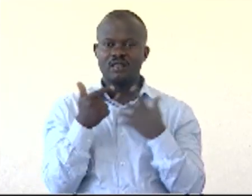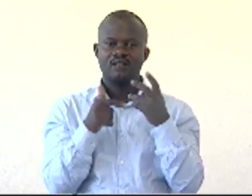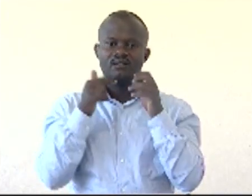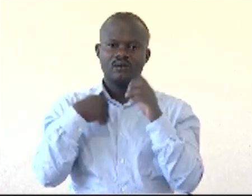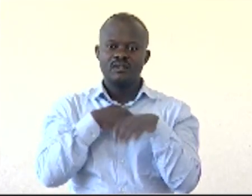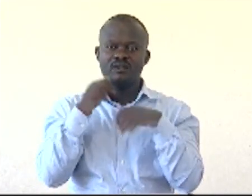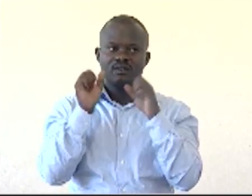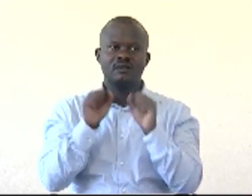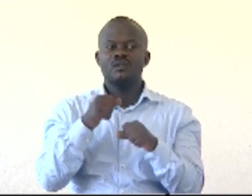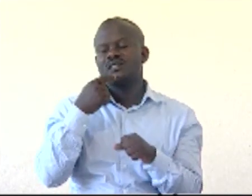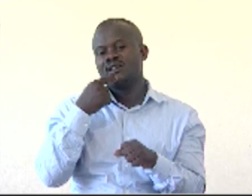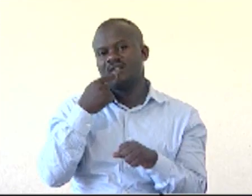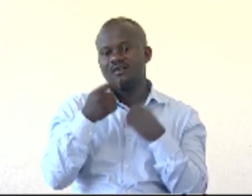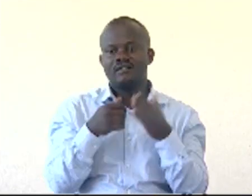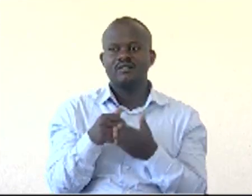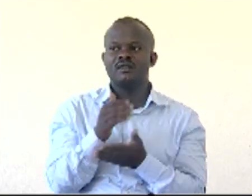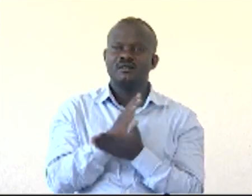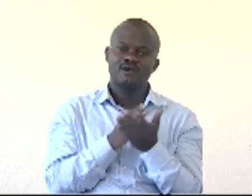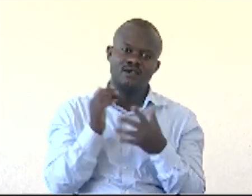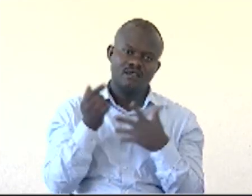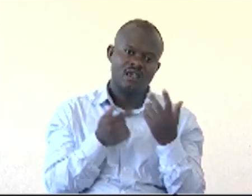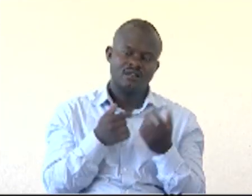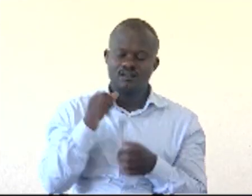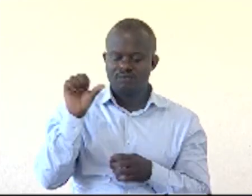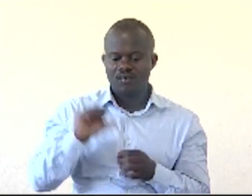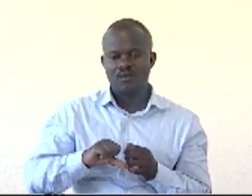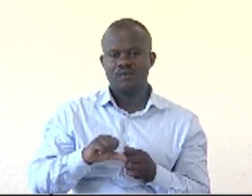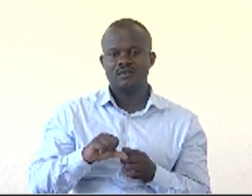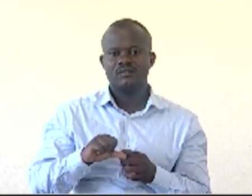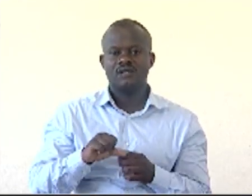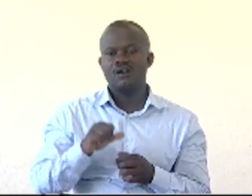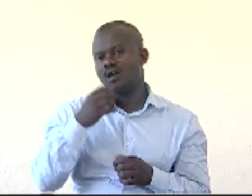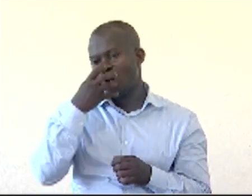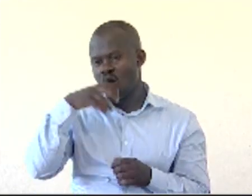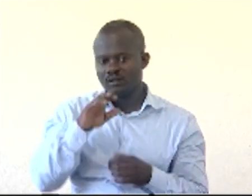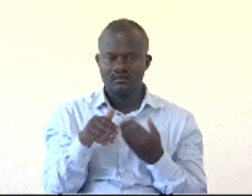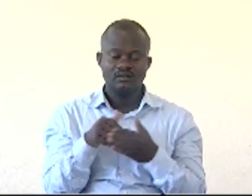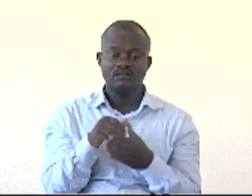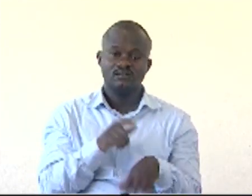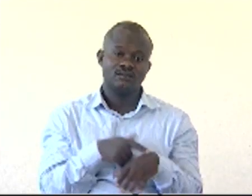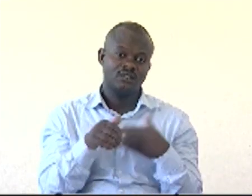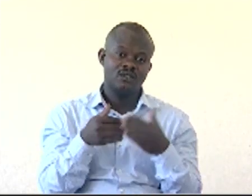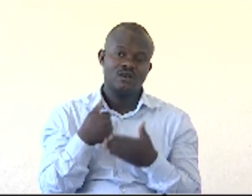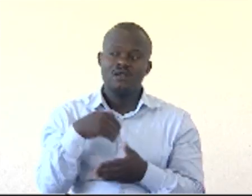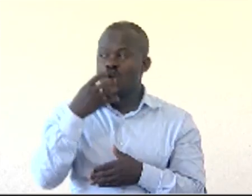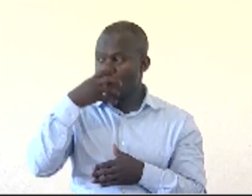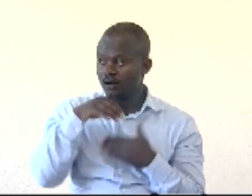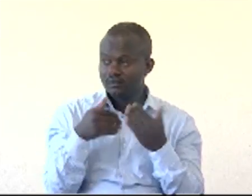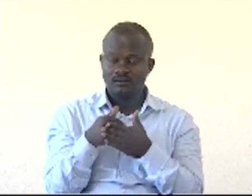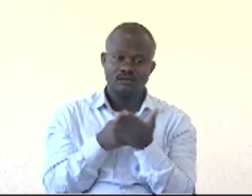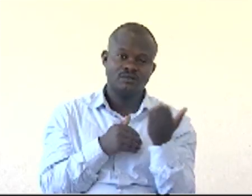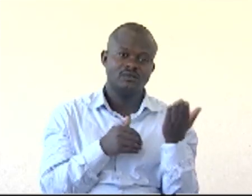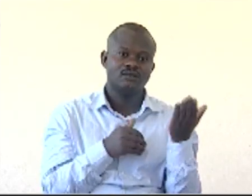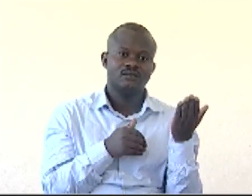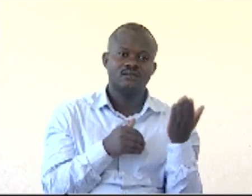start to say that there is something wrong? Fever. When you have fever, dry